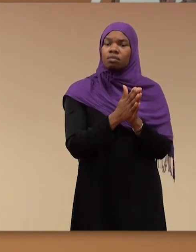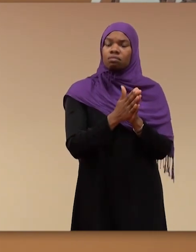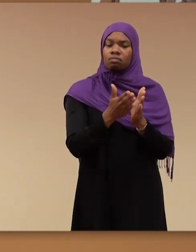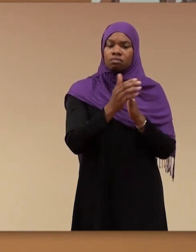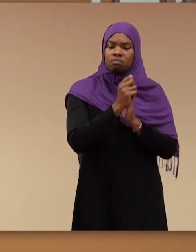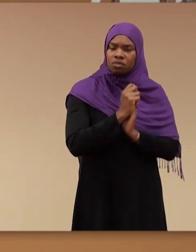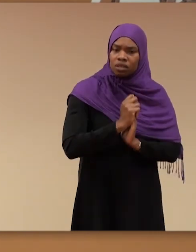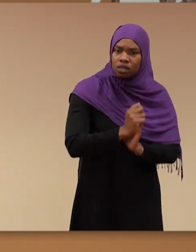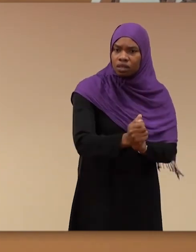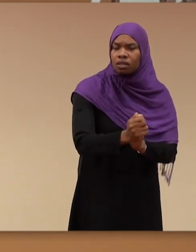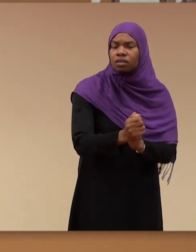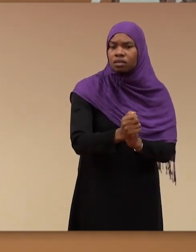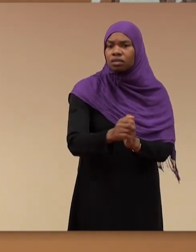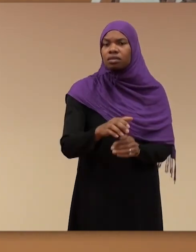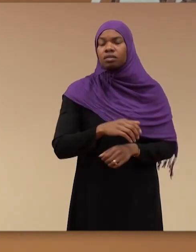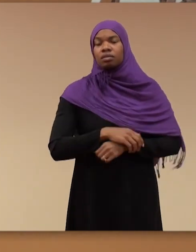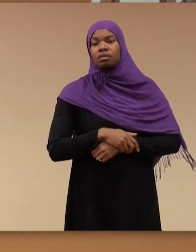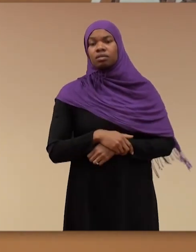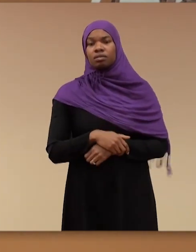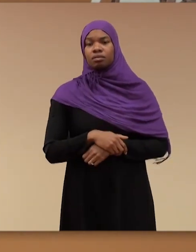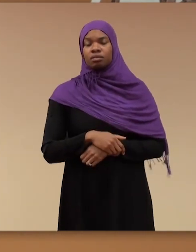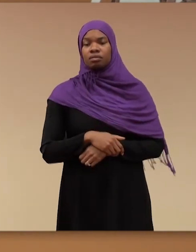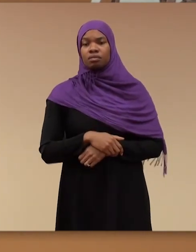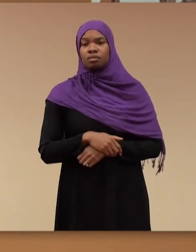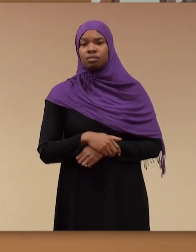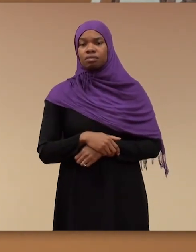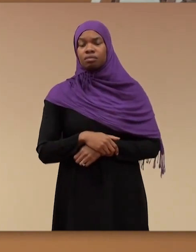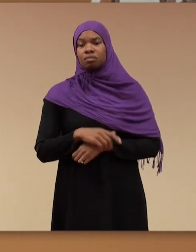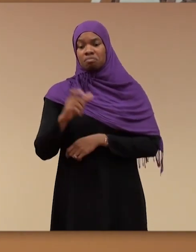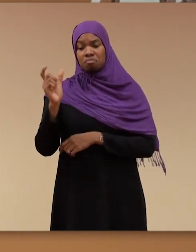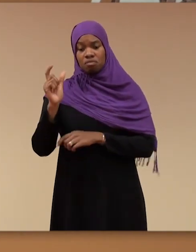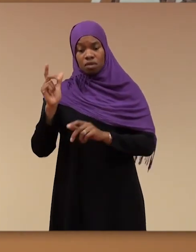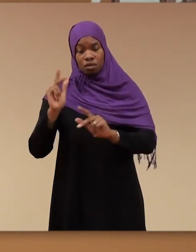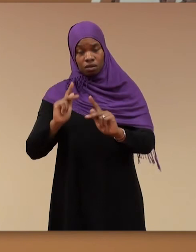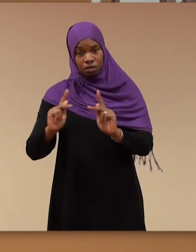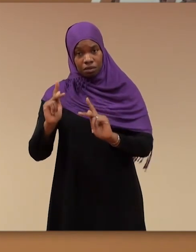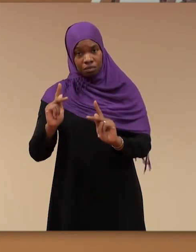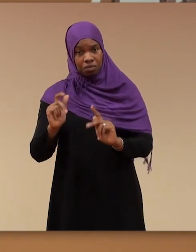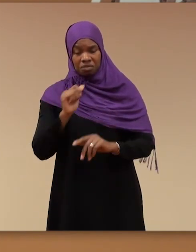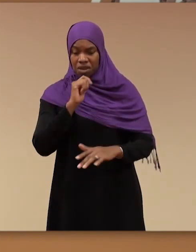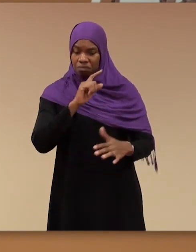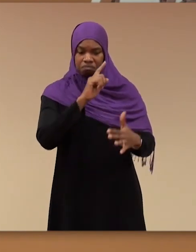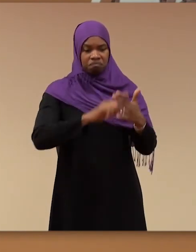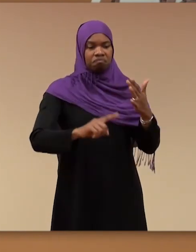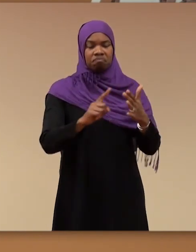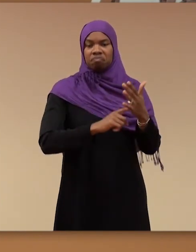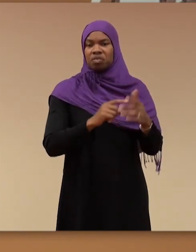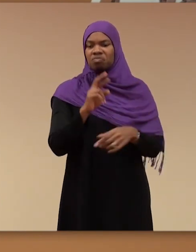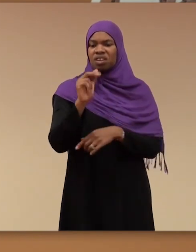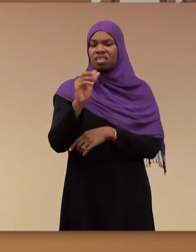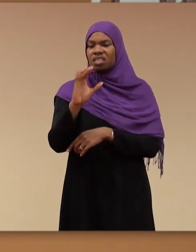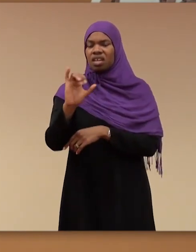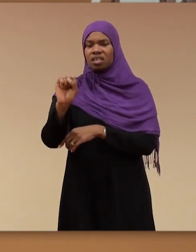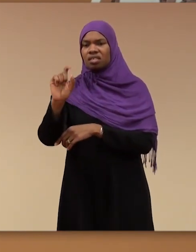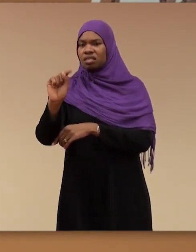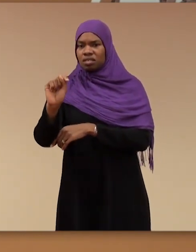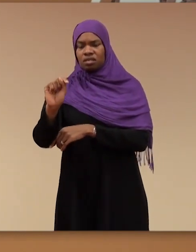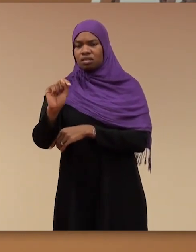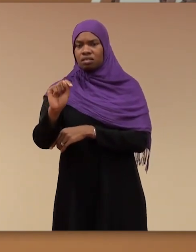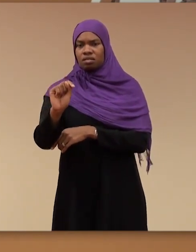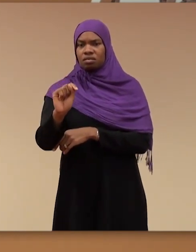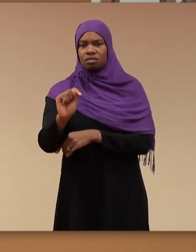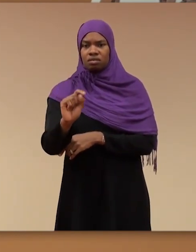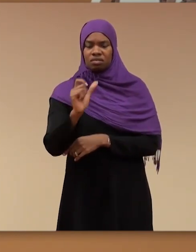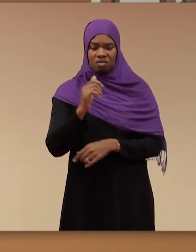So the Muslims, they are not racist. They are not prejudiced based on origin or nationality